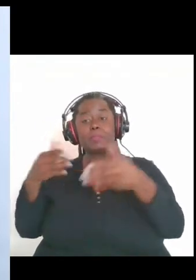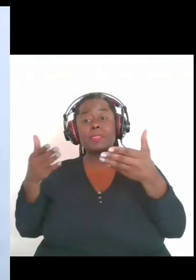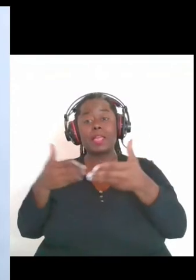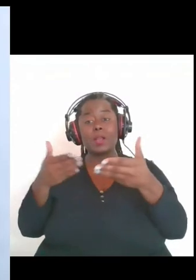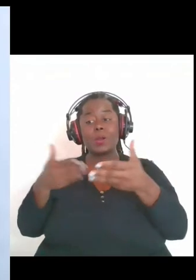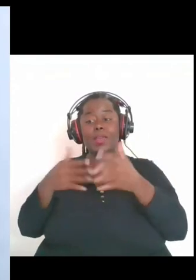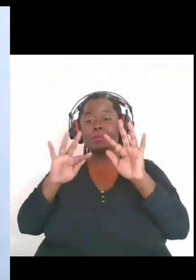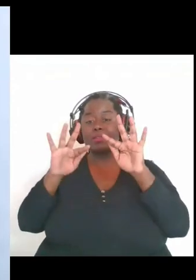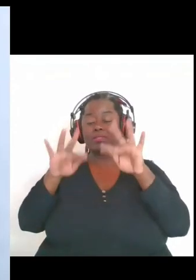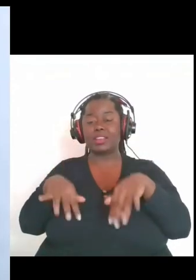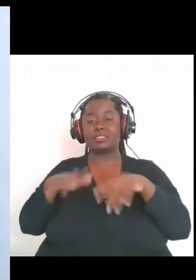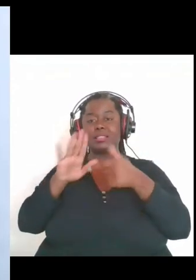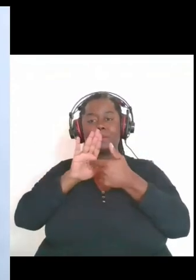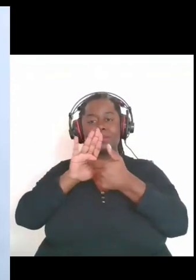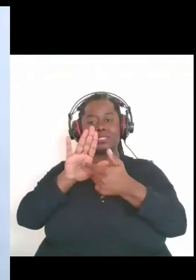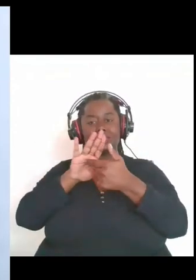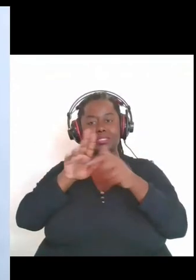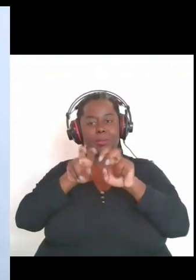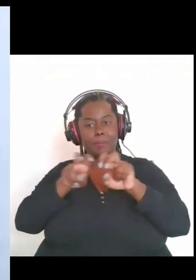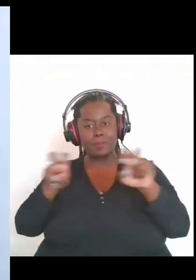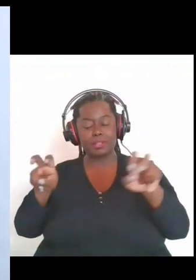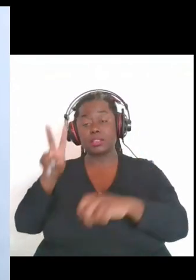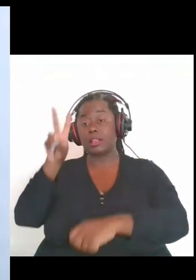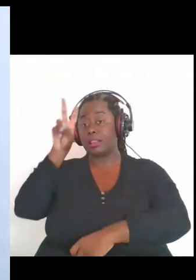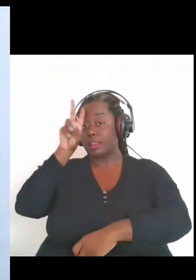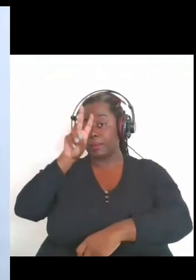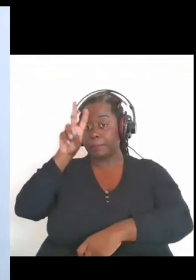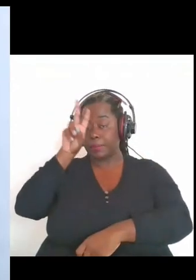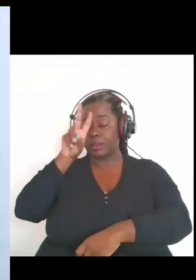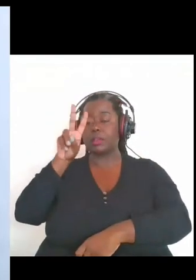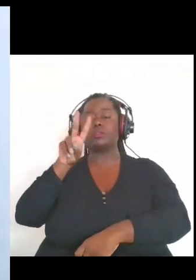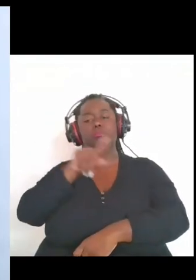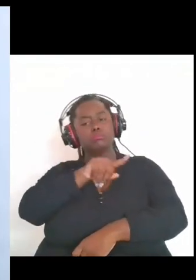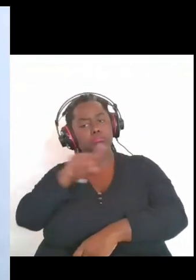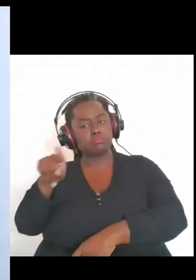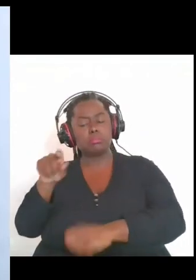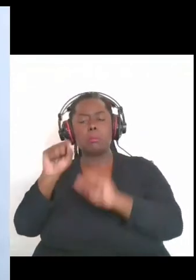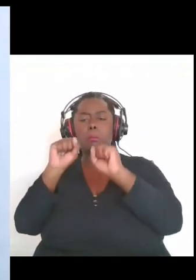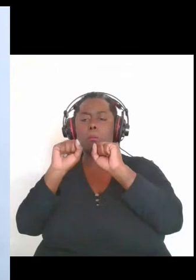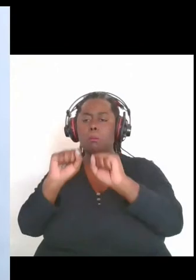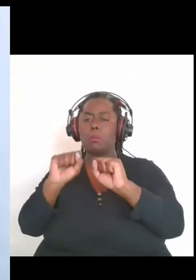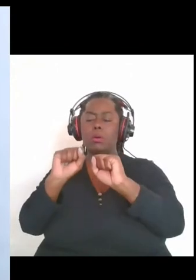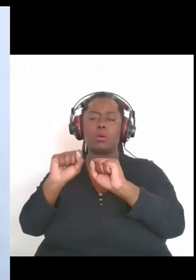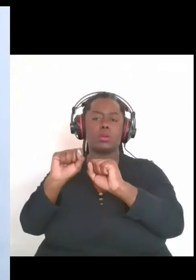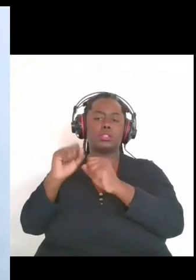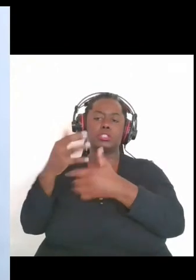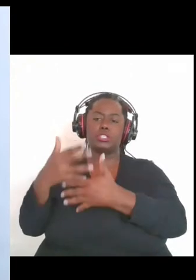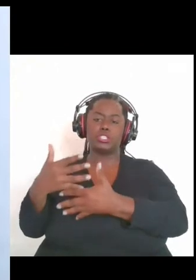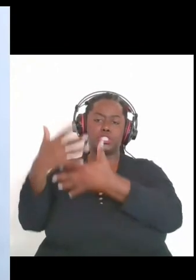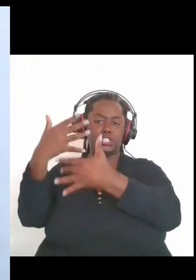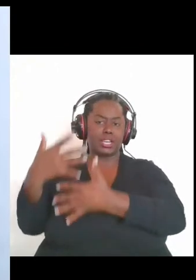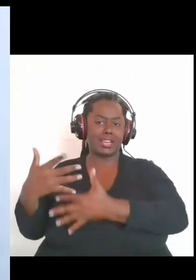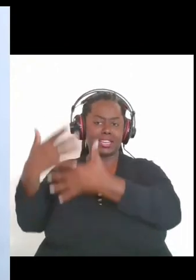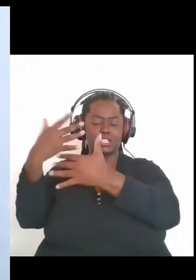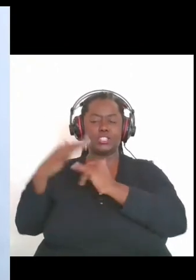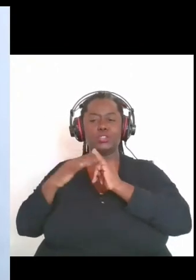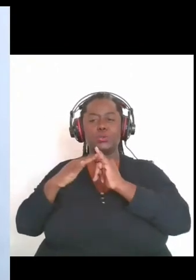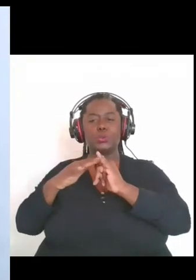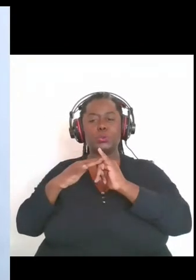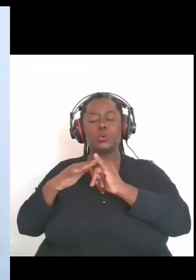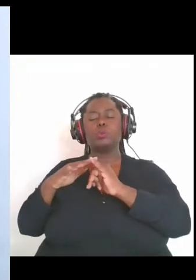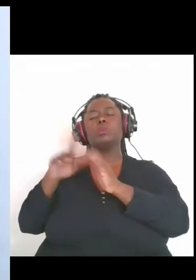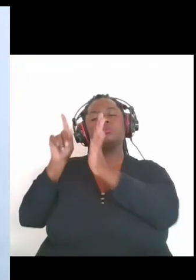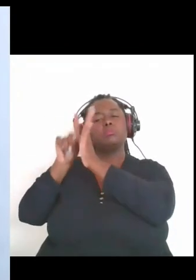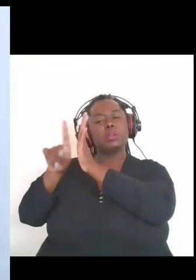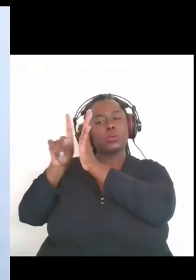to conclude the presentations of this round table we'll move to the next speaker and you can